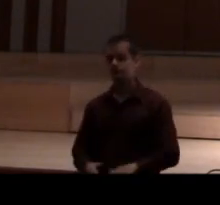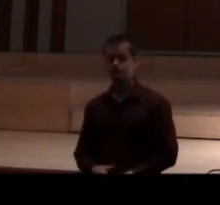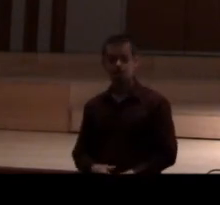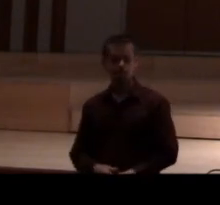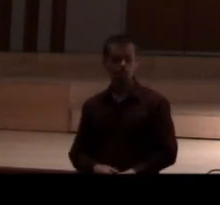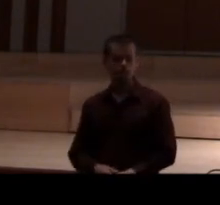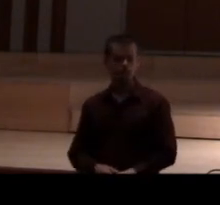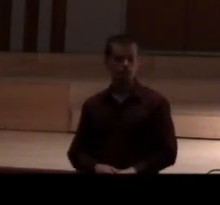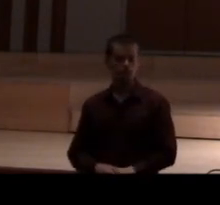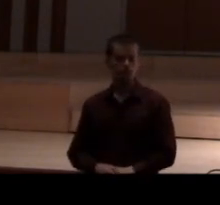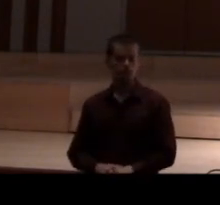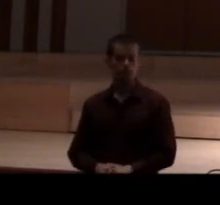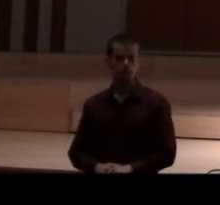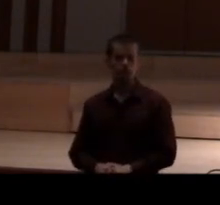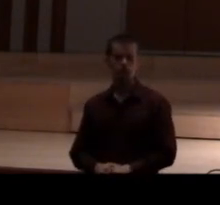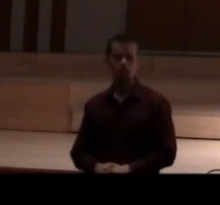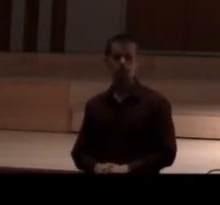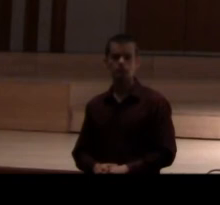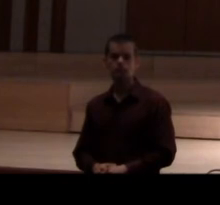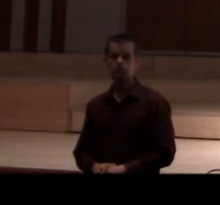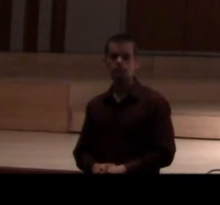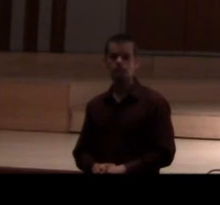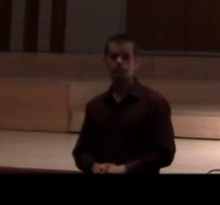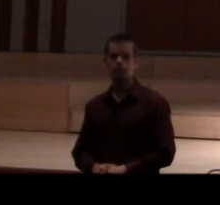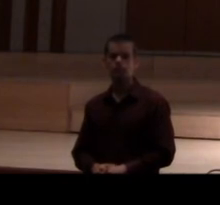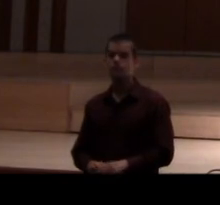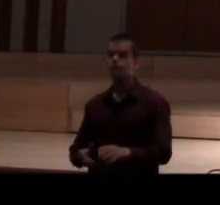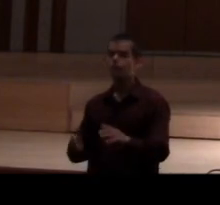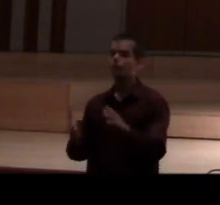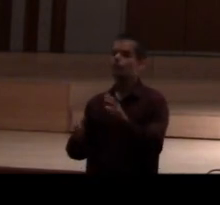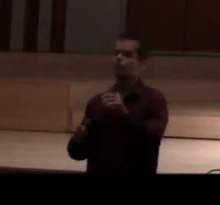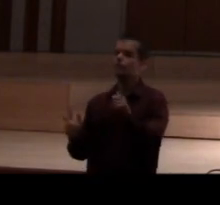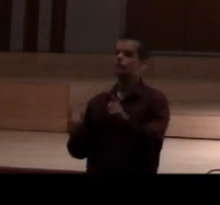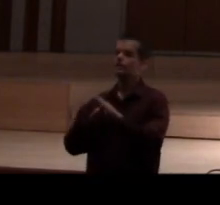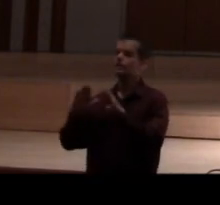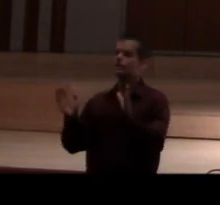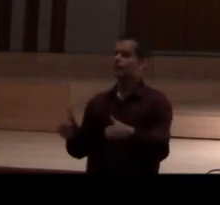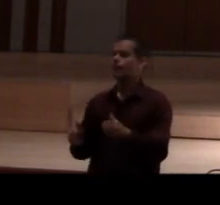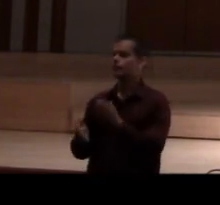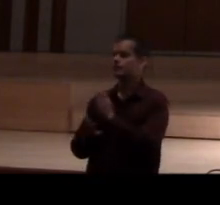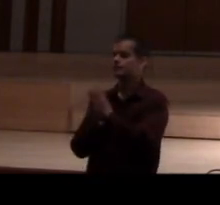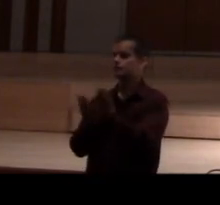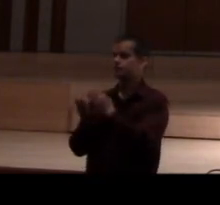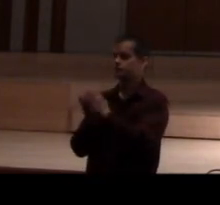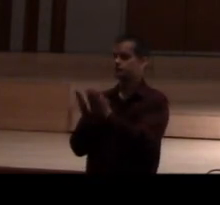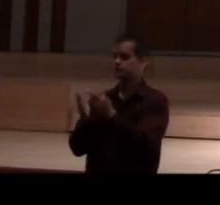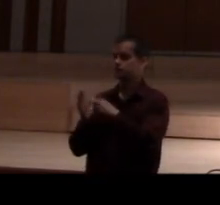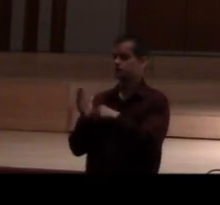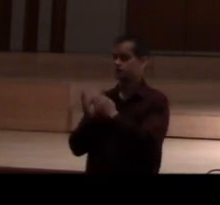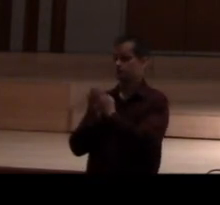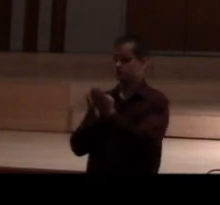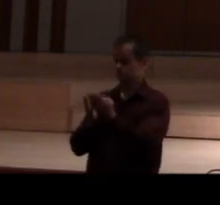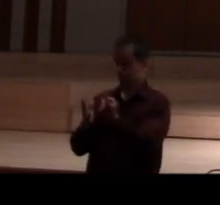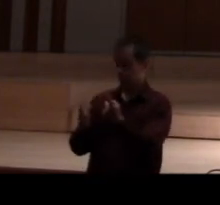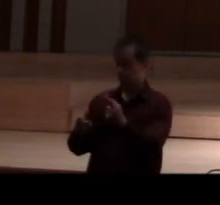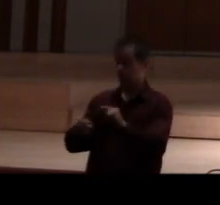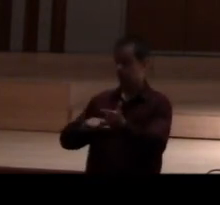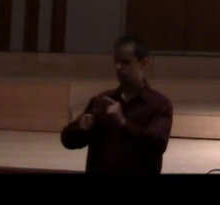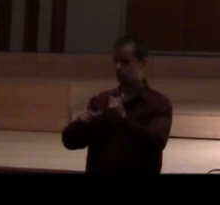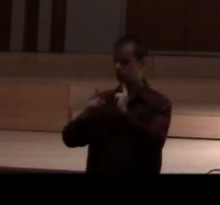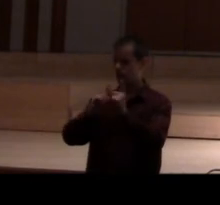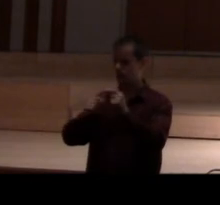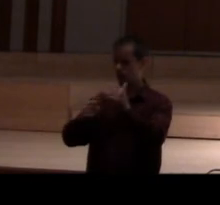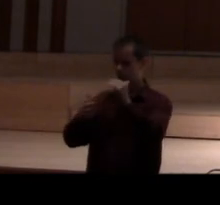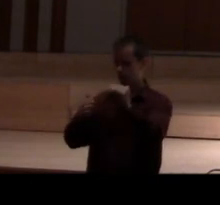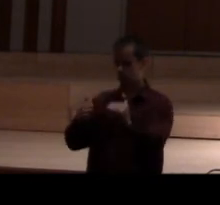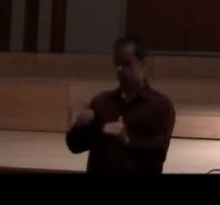was rereading these Happy Golden Years, the last book in the Little House series a little while back, and I caught a gem of a line of dialogue. It's a really short